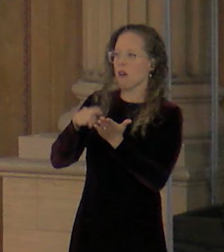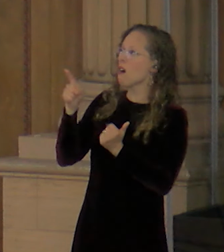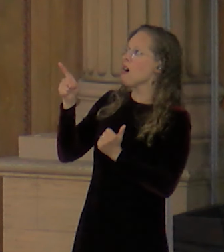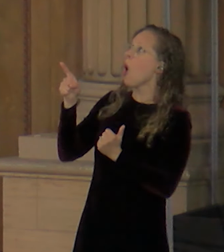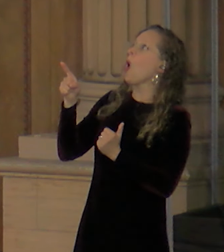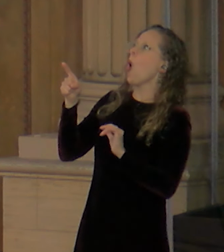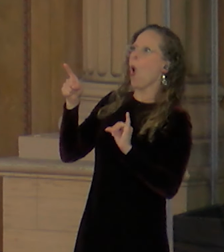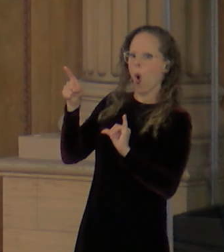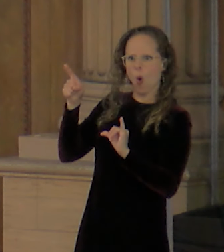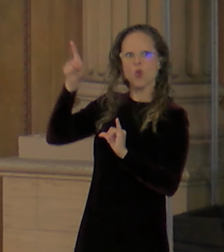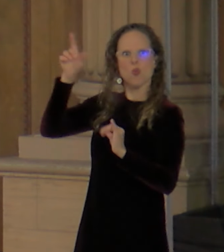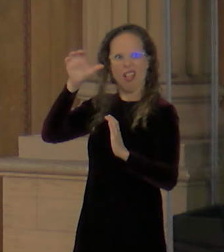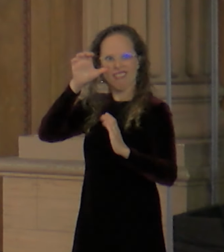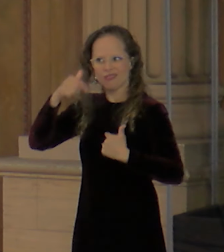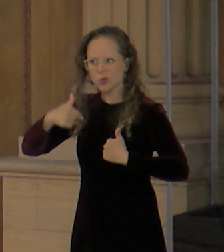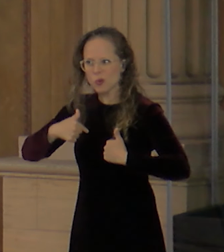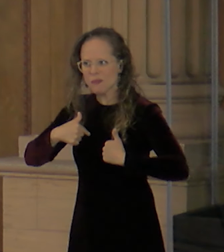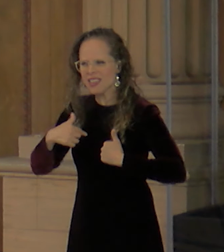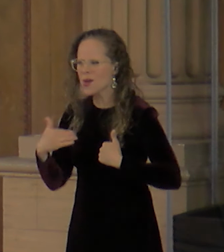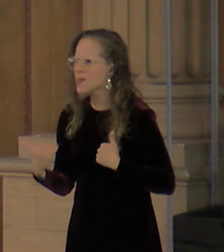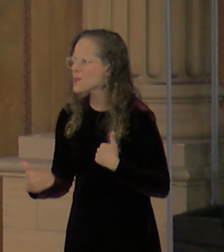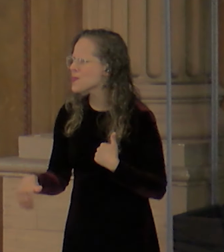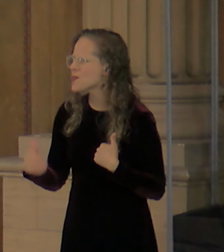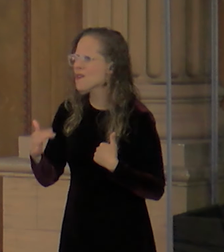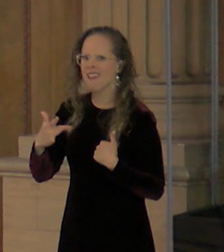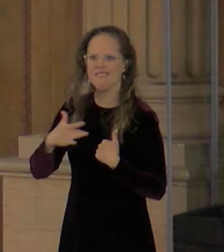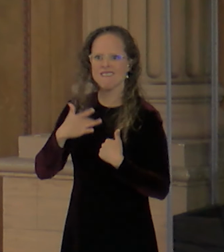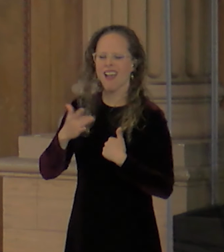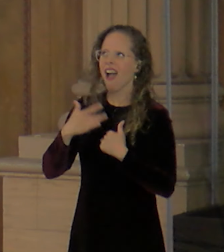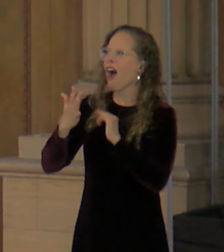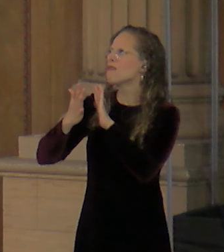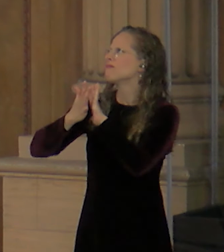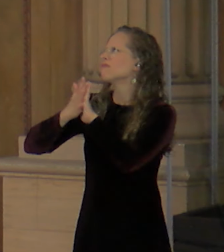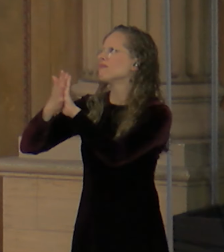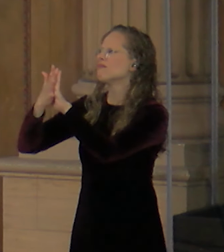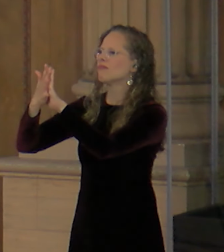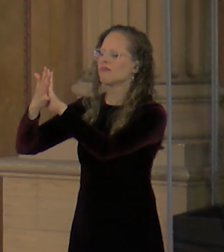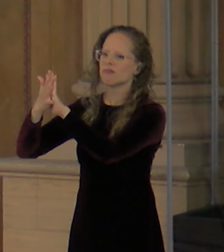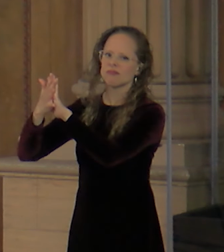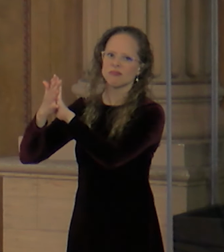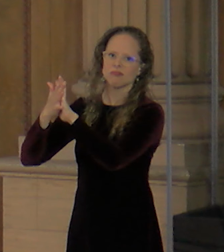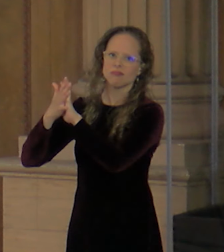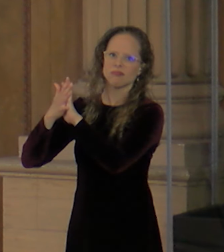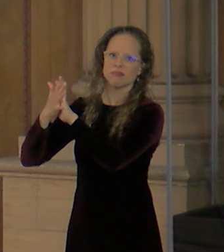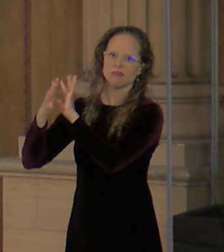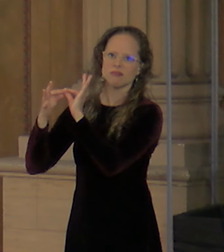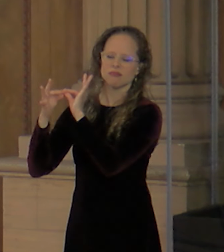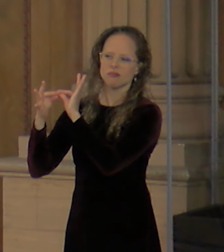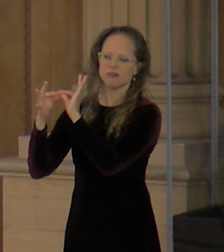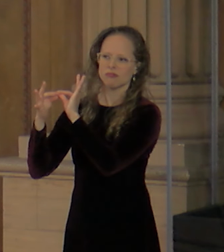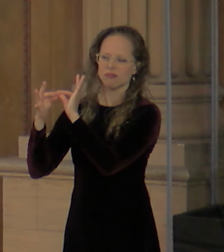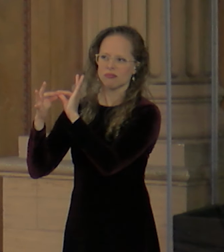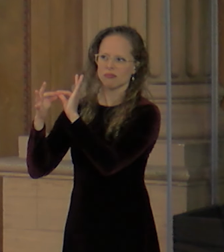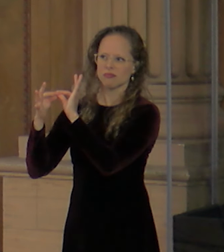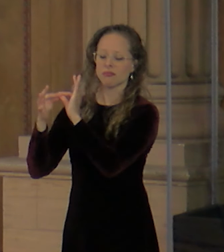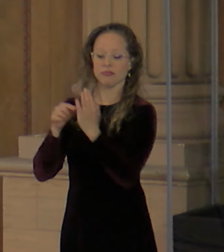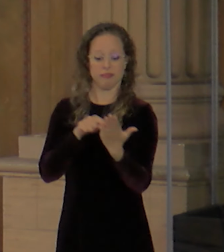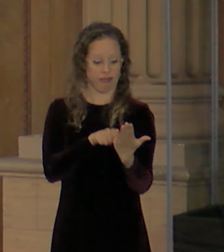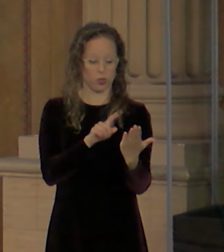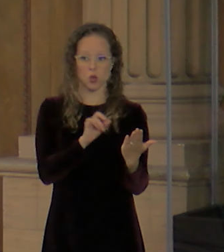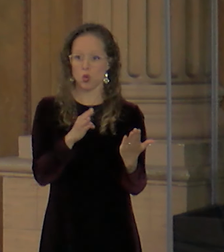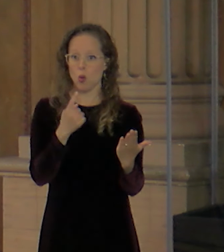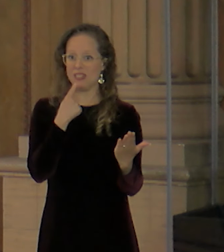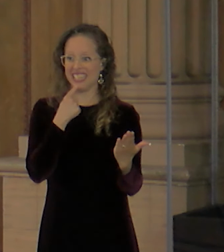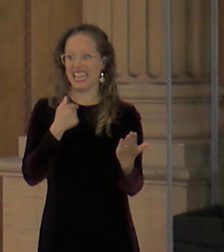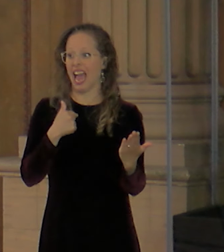restored and probably even closer than it was before he lost everything. And at the end, when he says, I repent in dust and